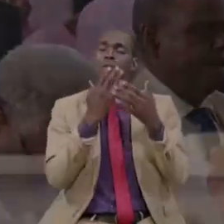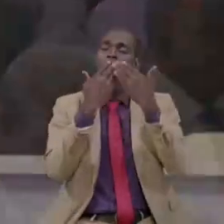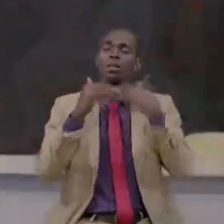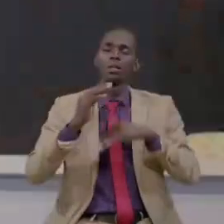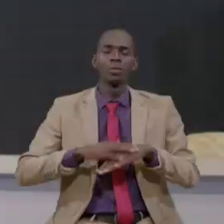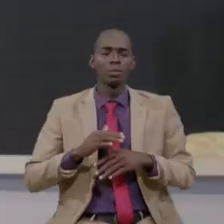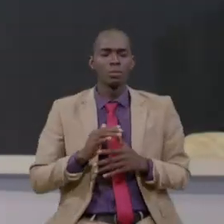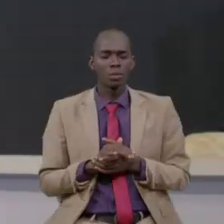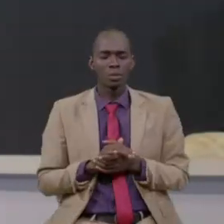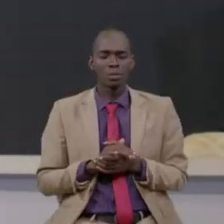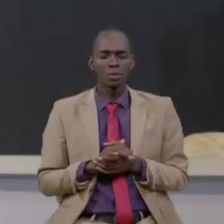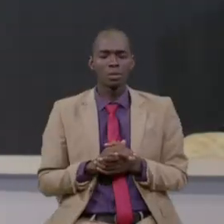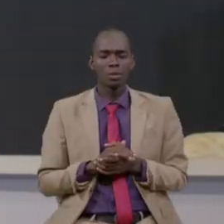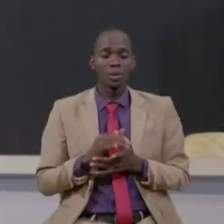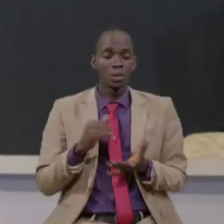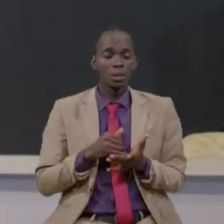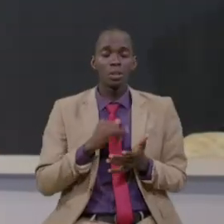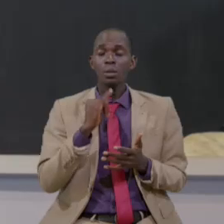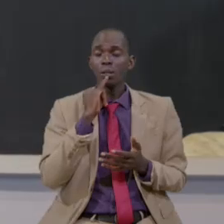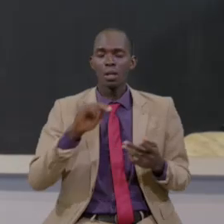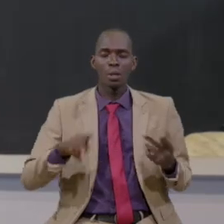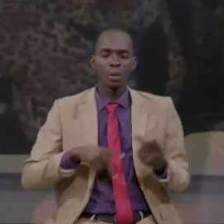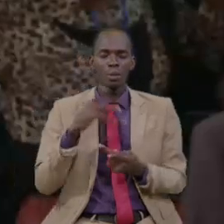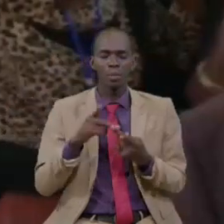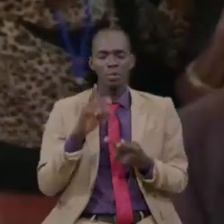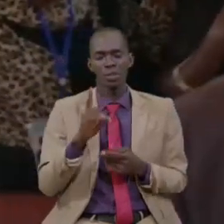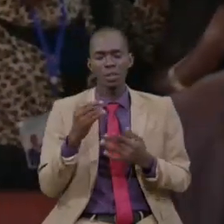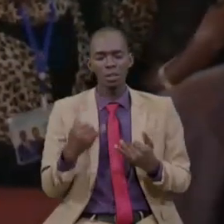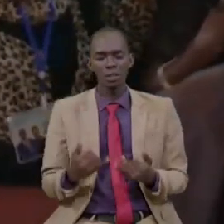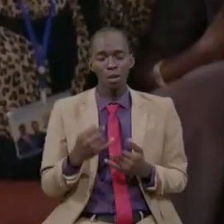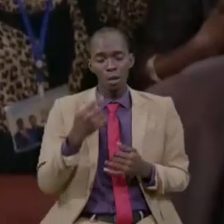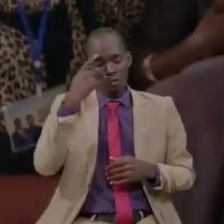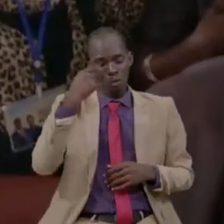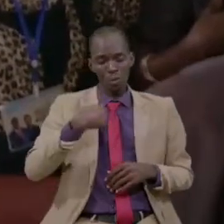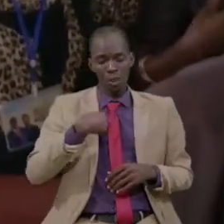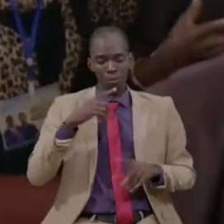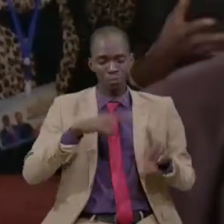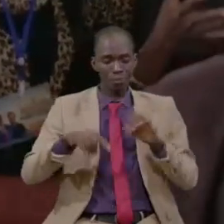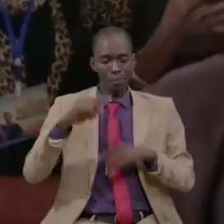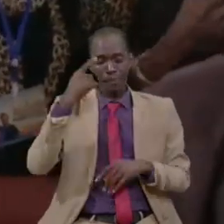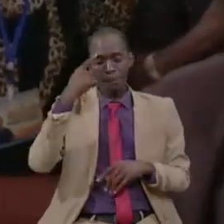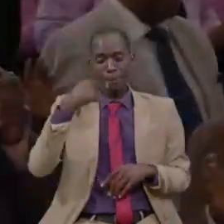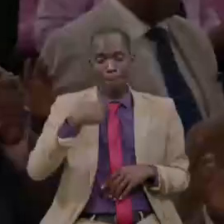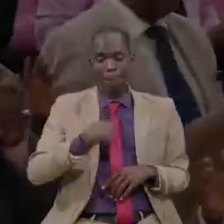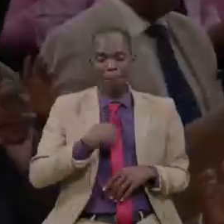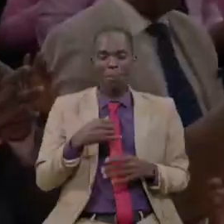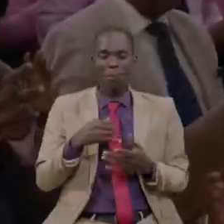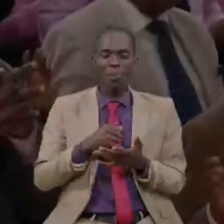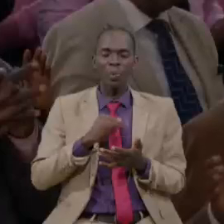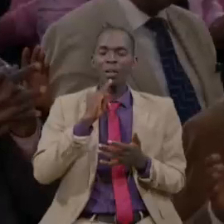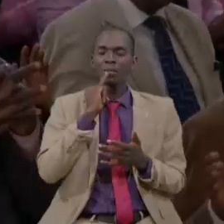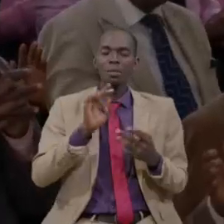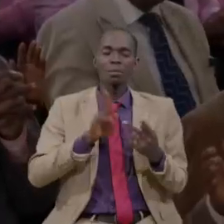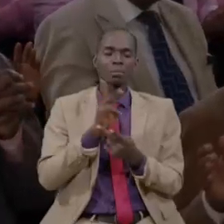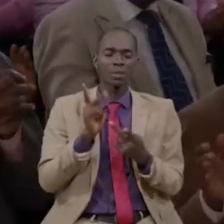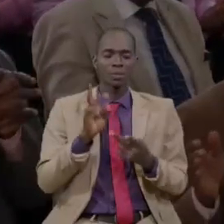It is done for me. It is done in